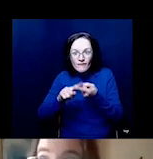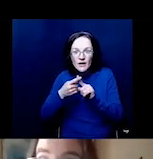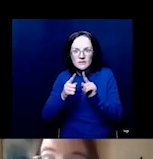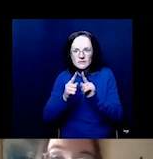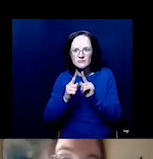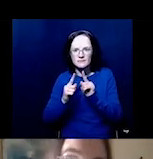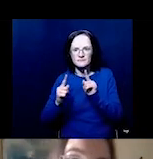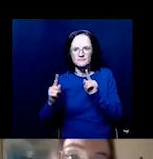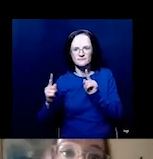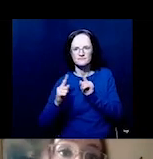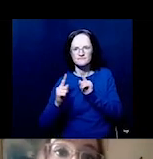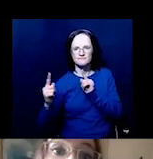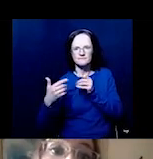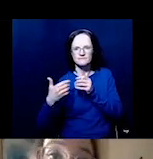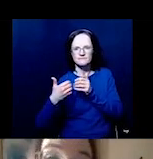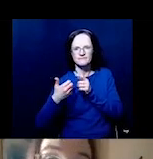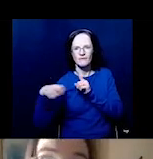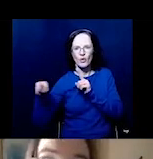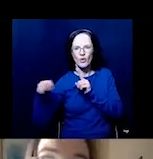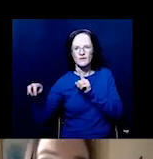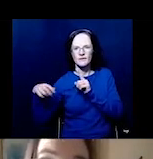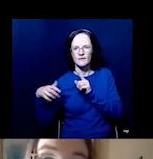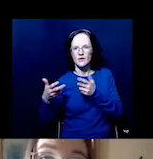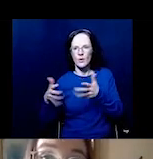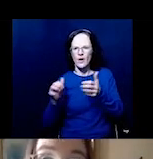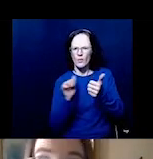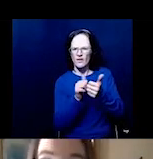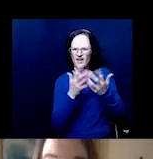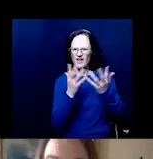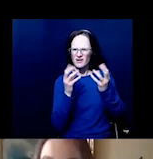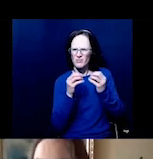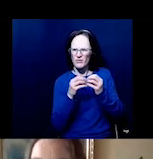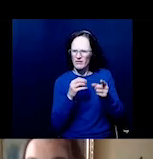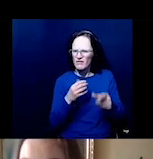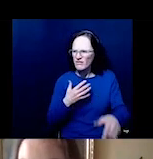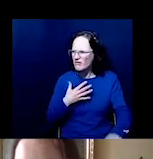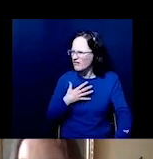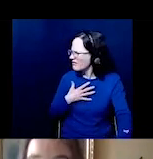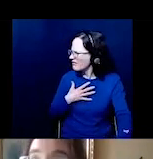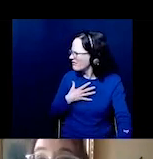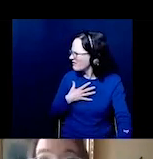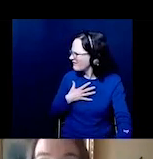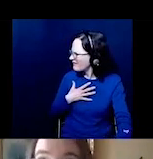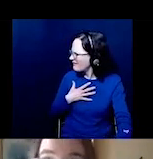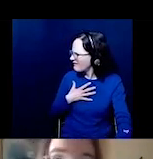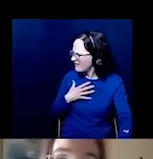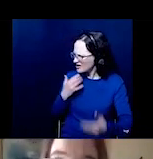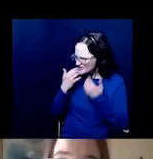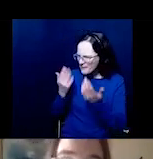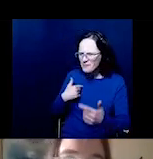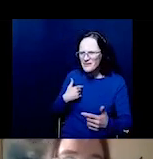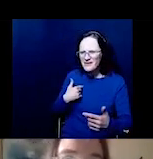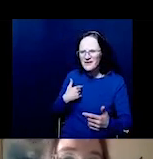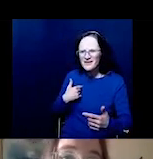very sad. Students often refuse to team up with someone who has a disability because of all the assumptions. I'm often scared of